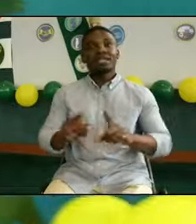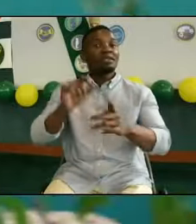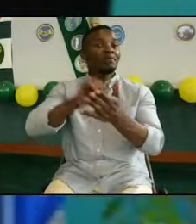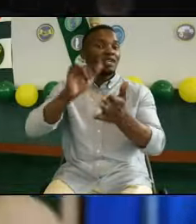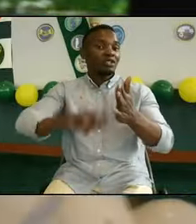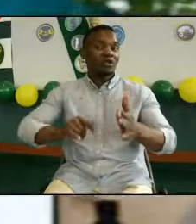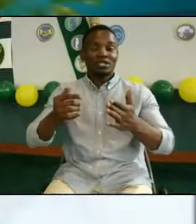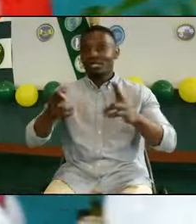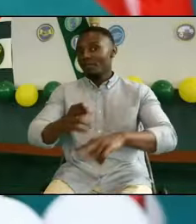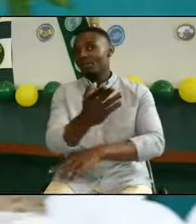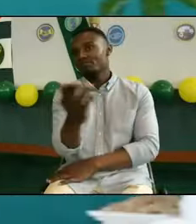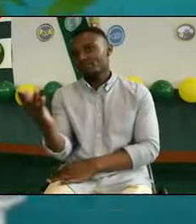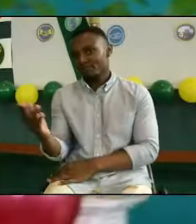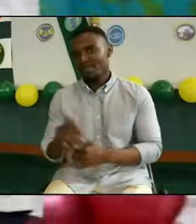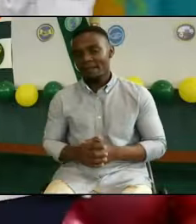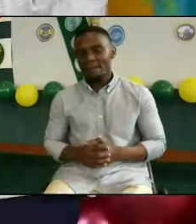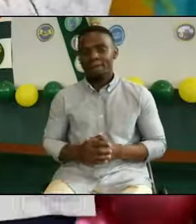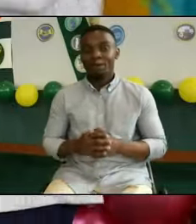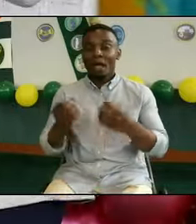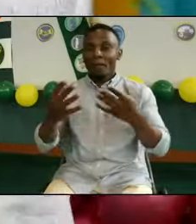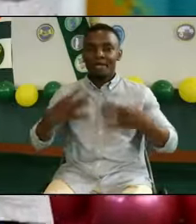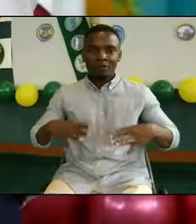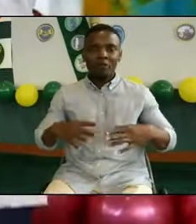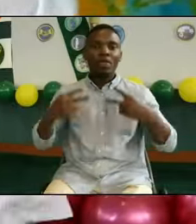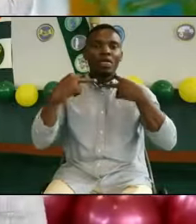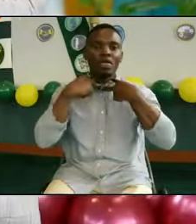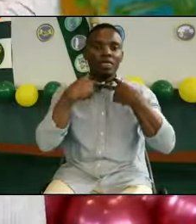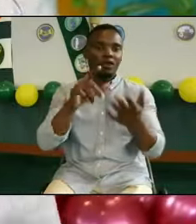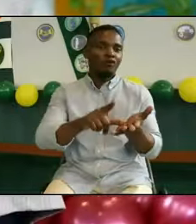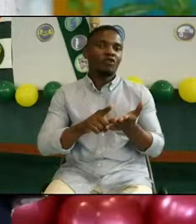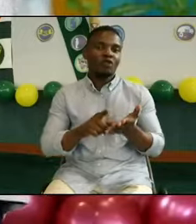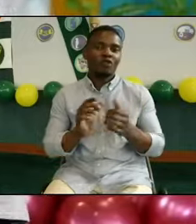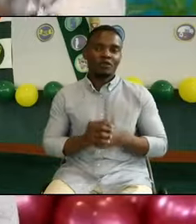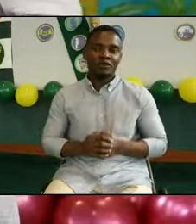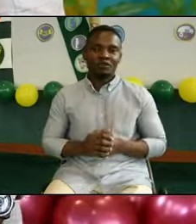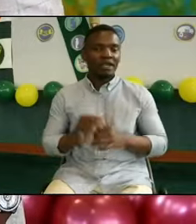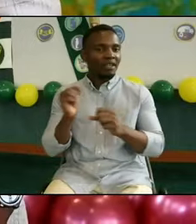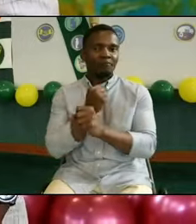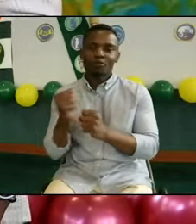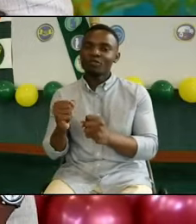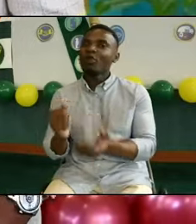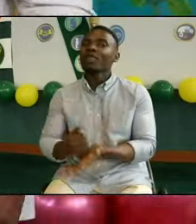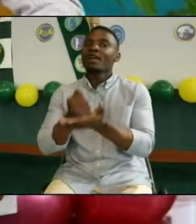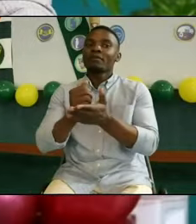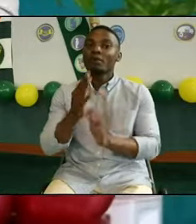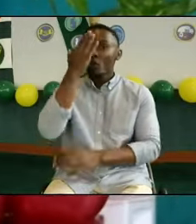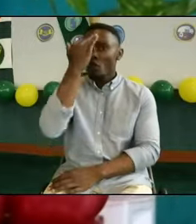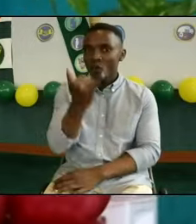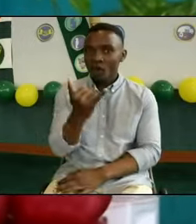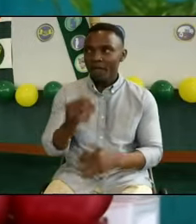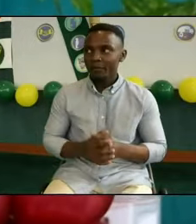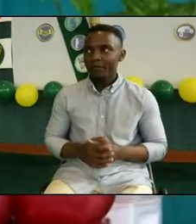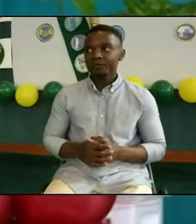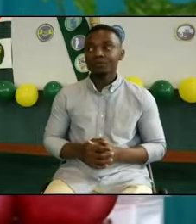hands in. We have placed our hands in the hands of what? An anchor, and we cannot come out. Why? Because